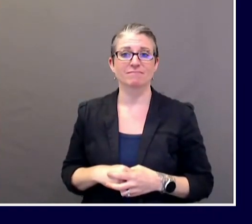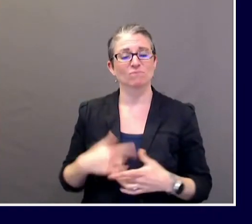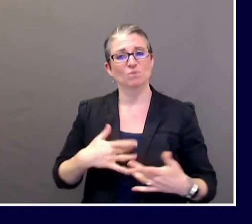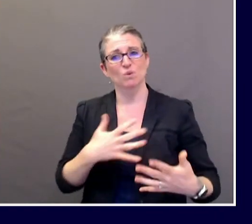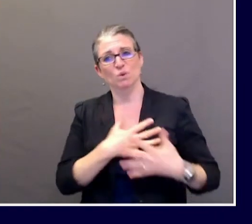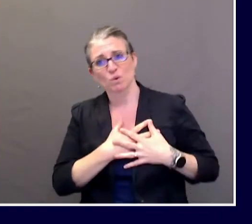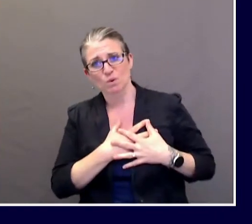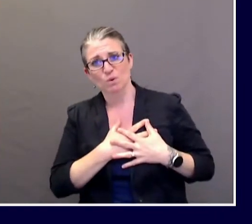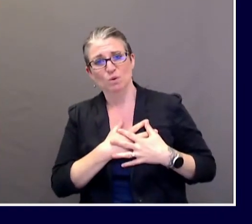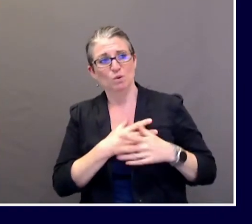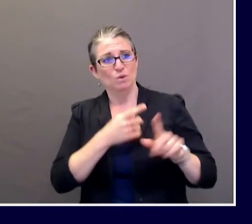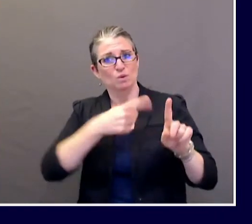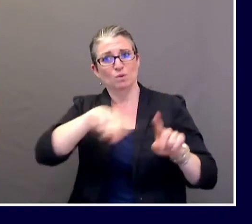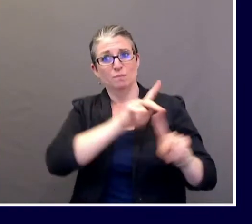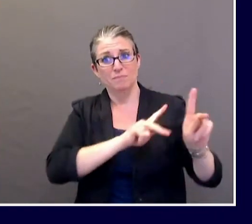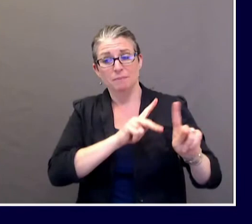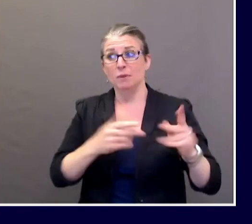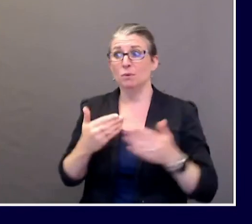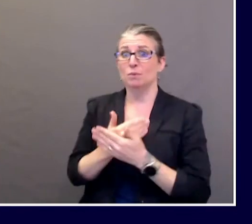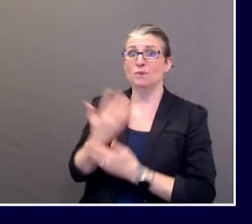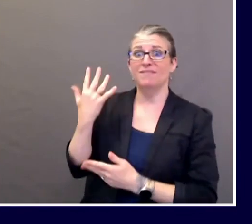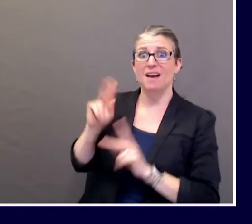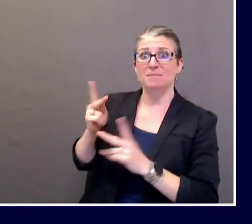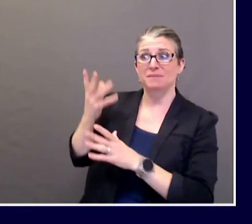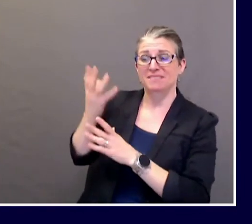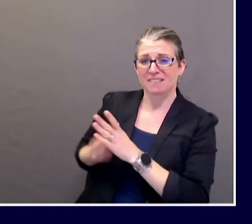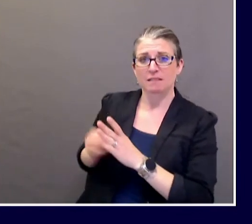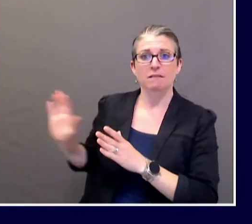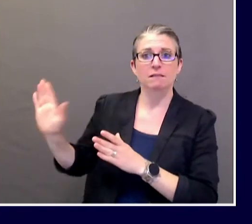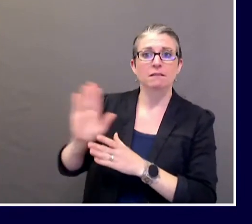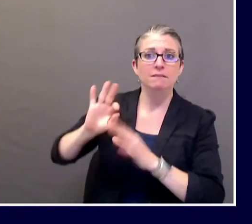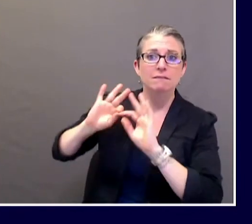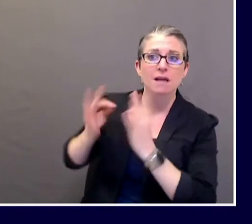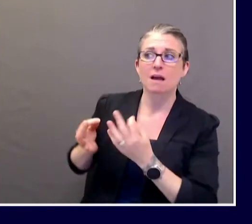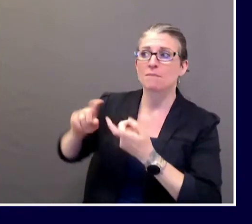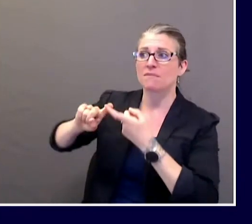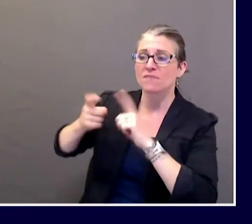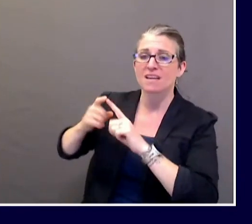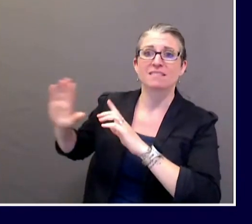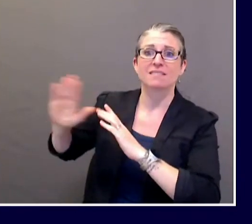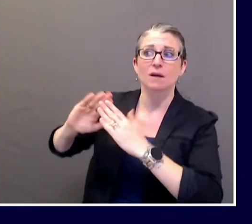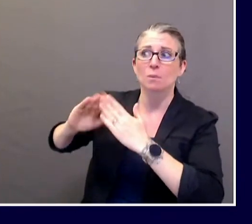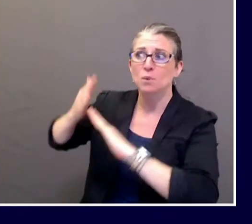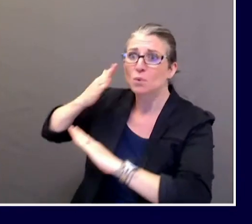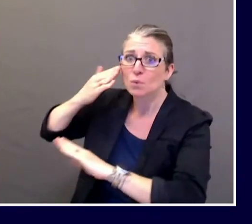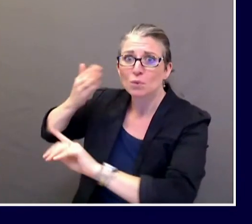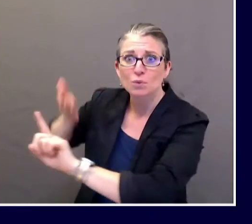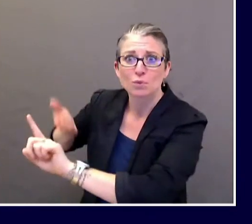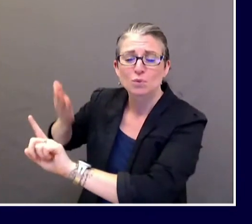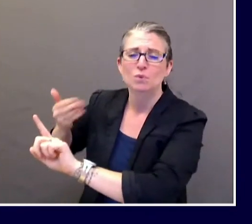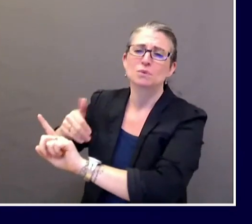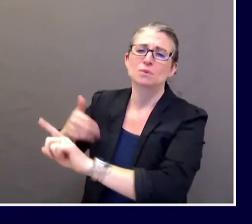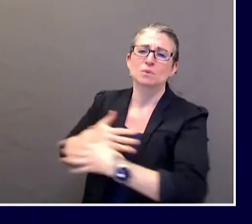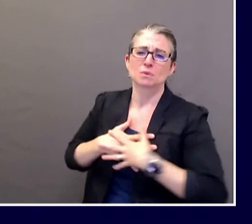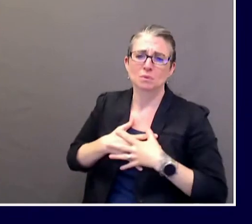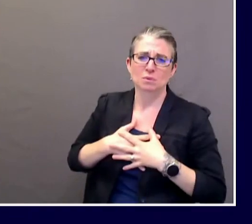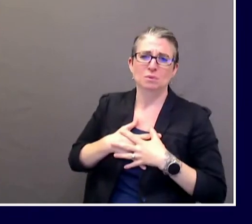members, friends, and communities of all 777 individuals who have passed away.